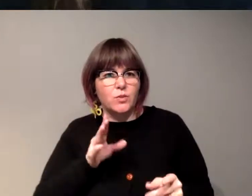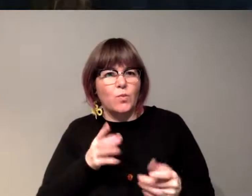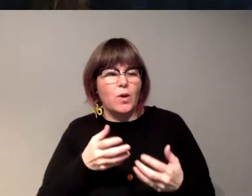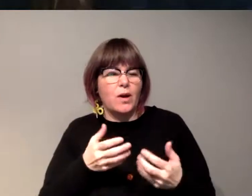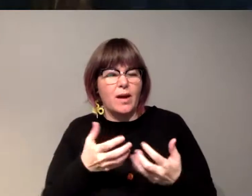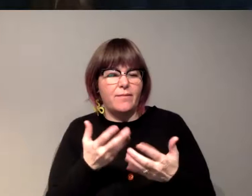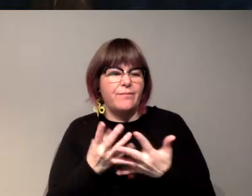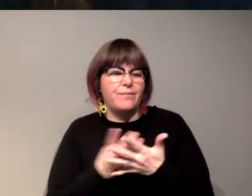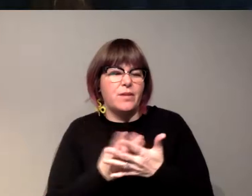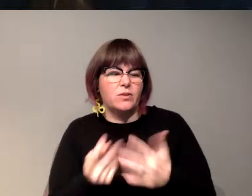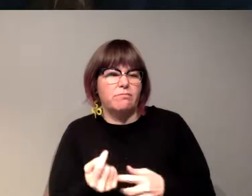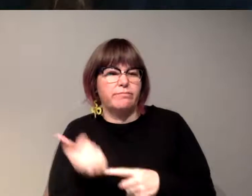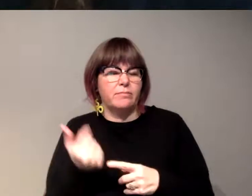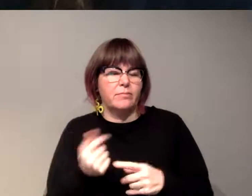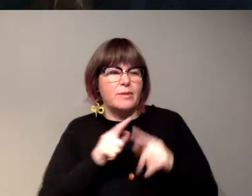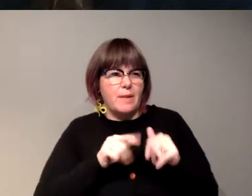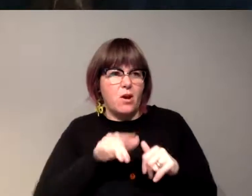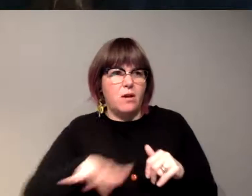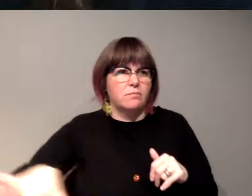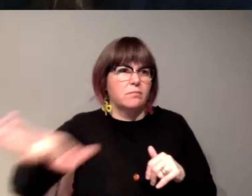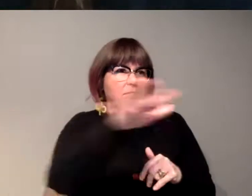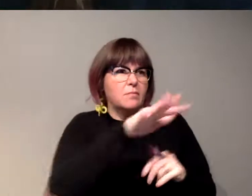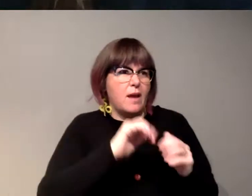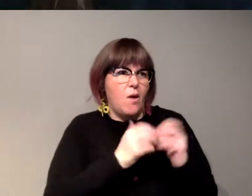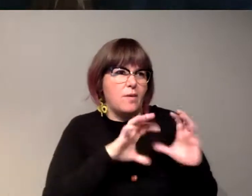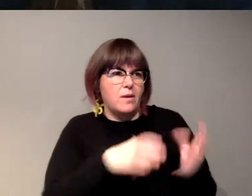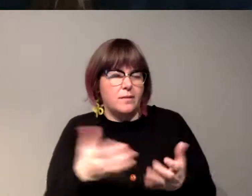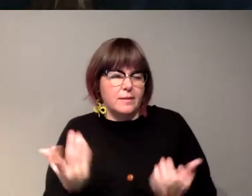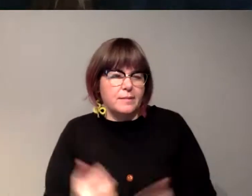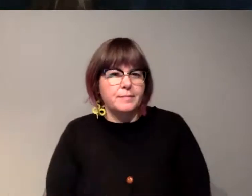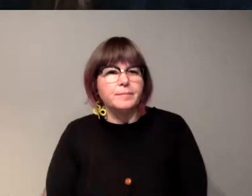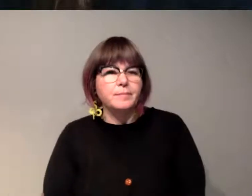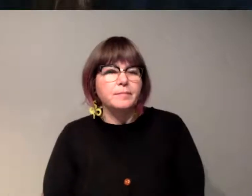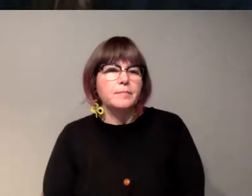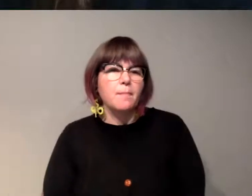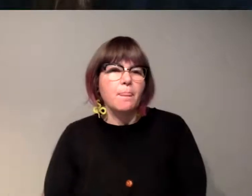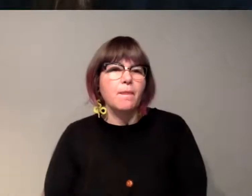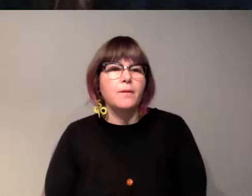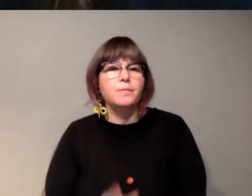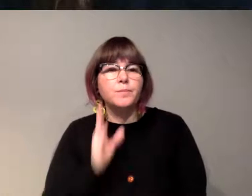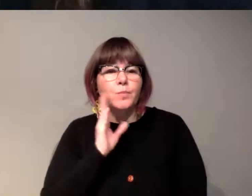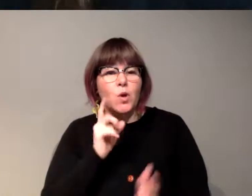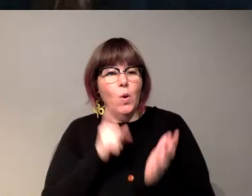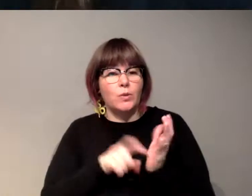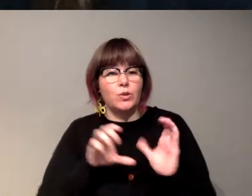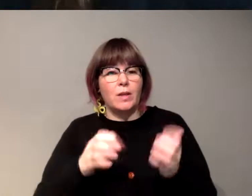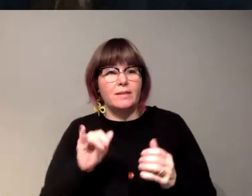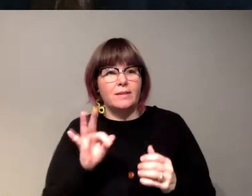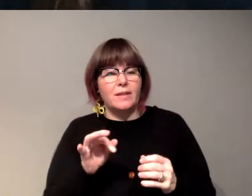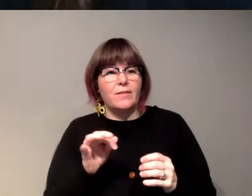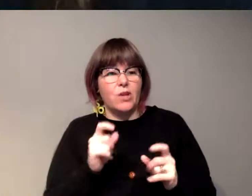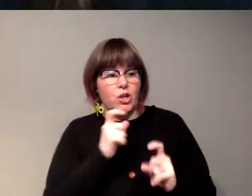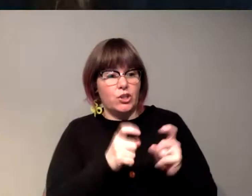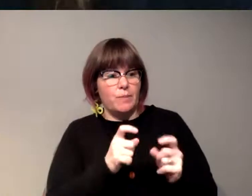out depending on what the rest of the crowd classifies the image as. So you'll notice in your class, if they're contributing on a